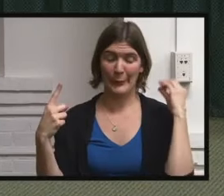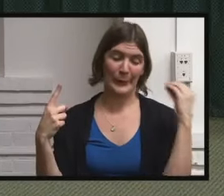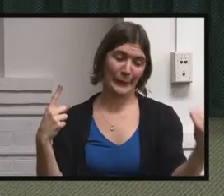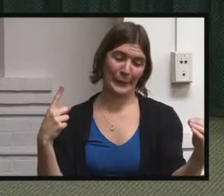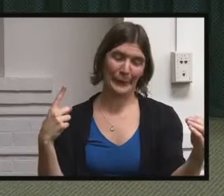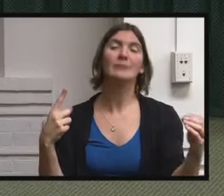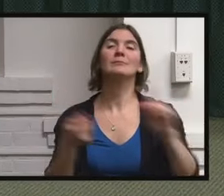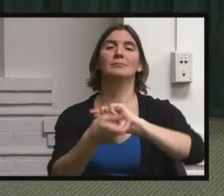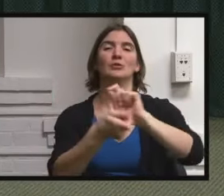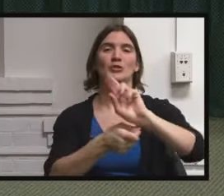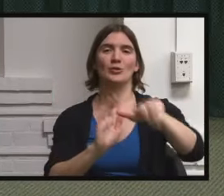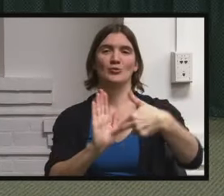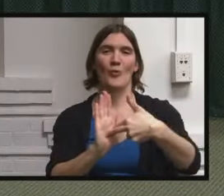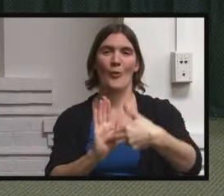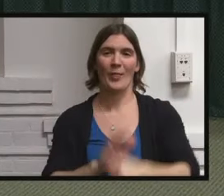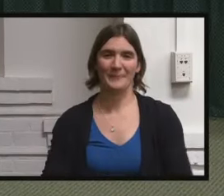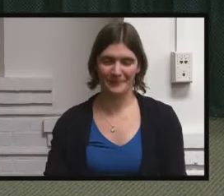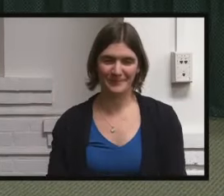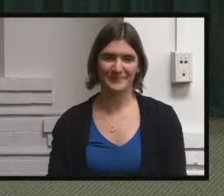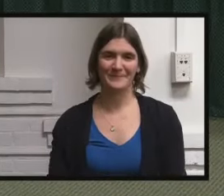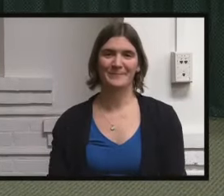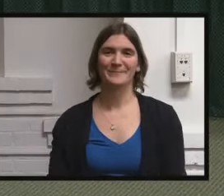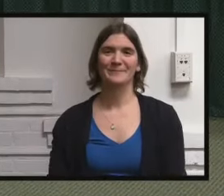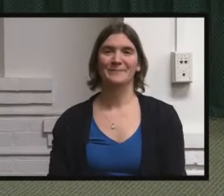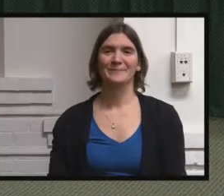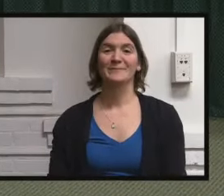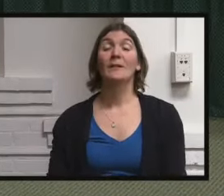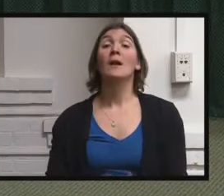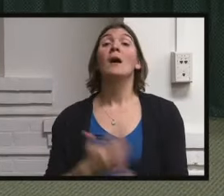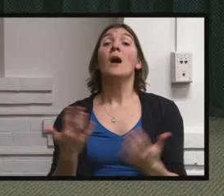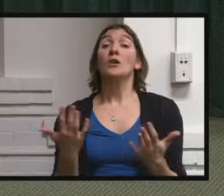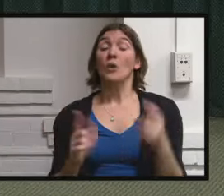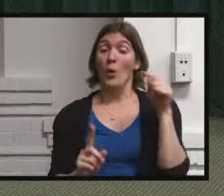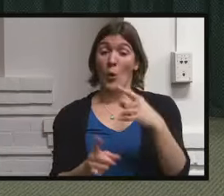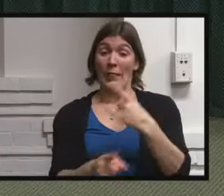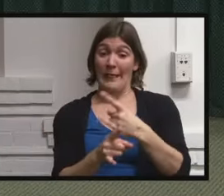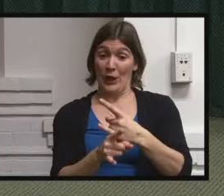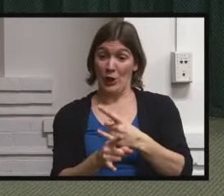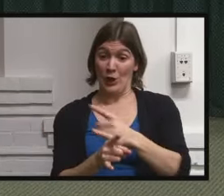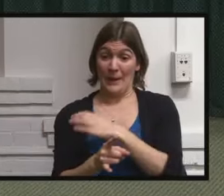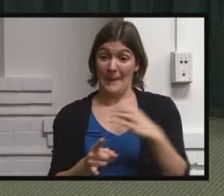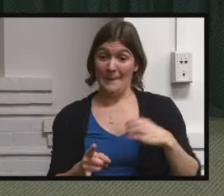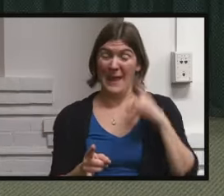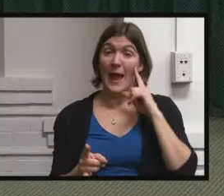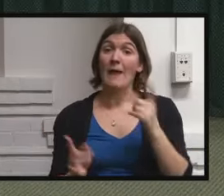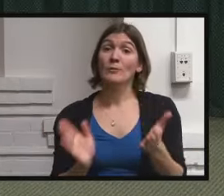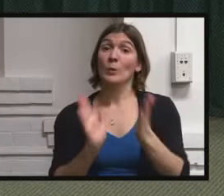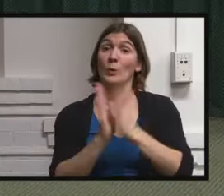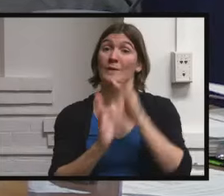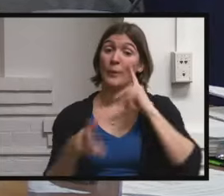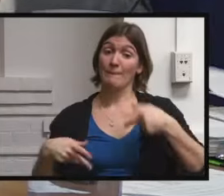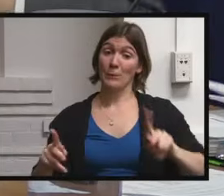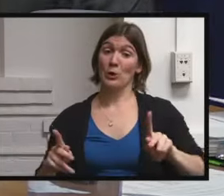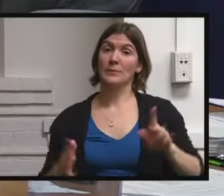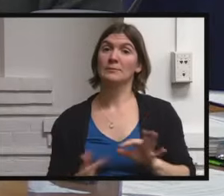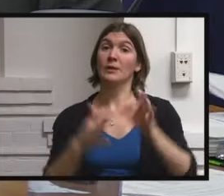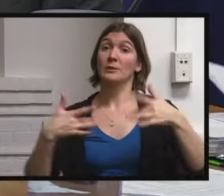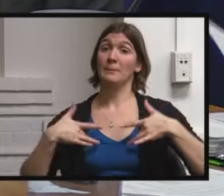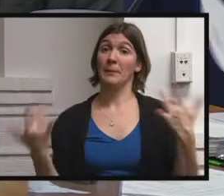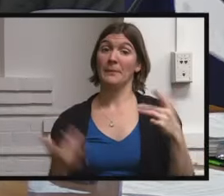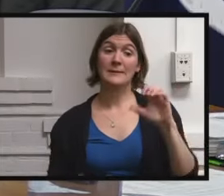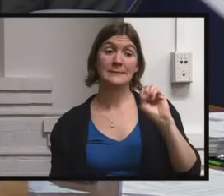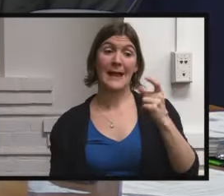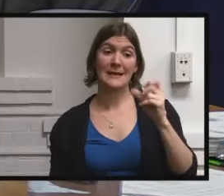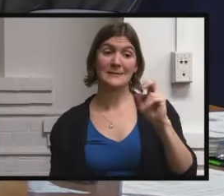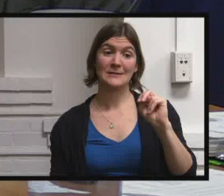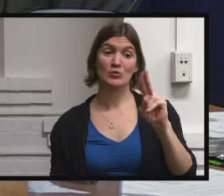abstaining? That carries 4-0. We have a request for a special event permit for